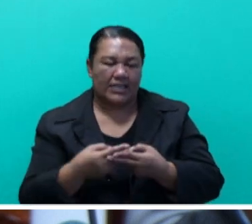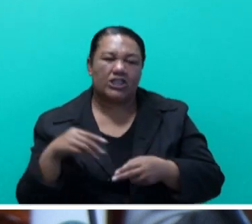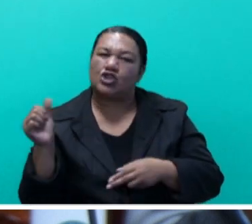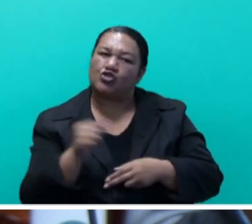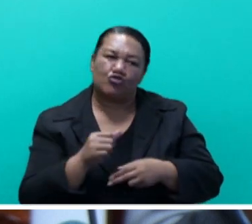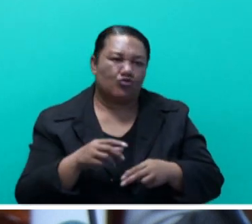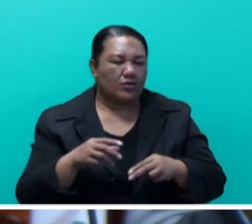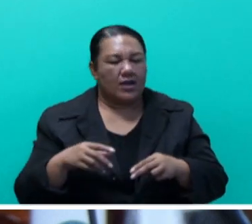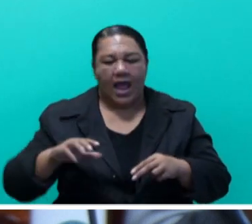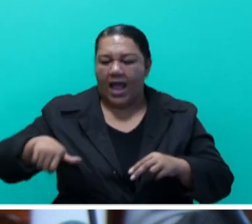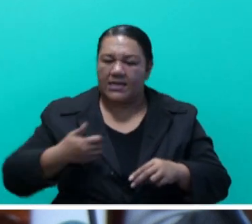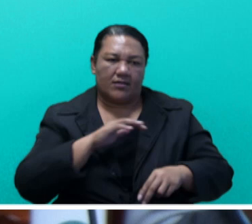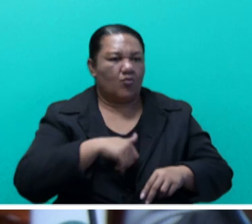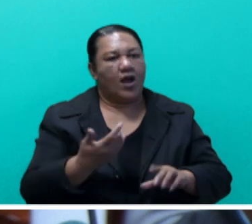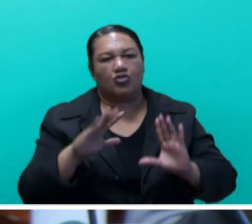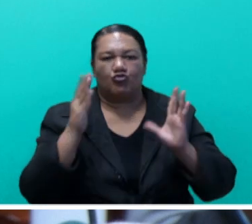and seek justice.